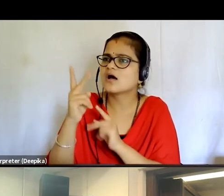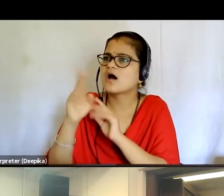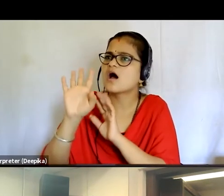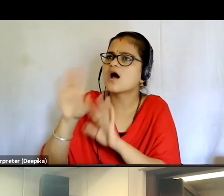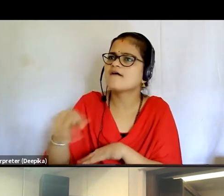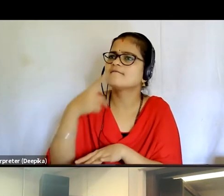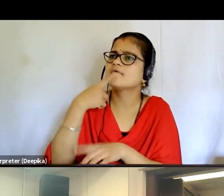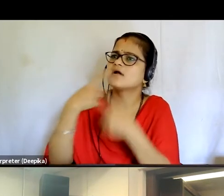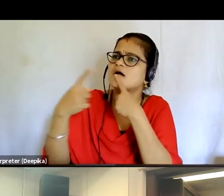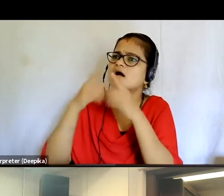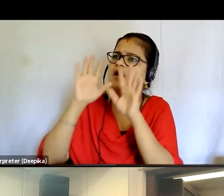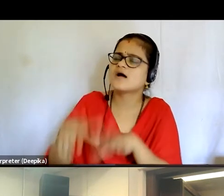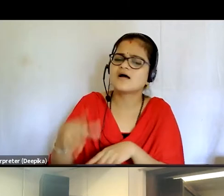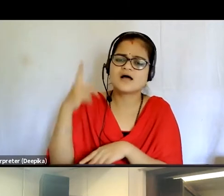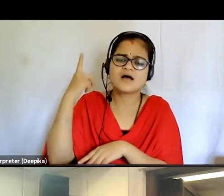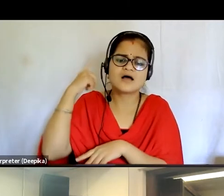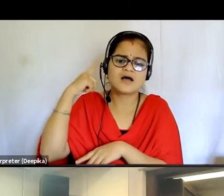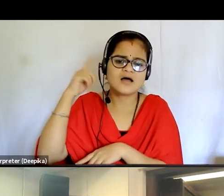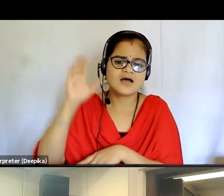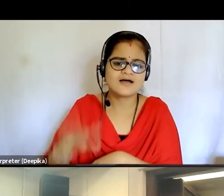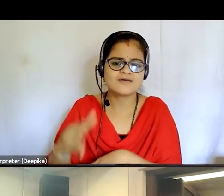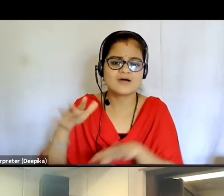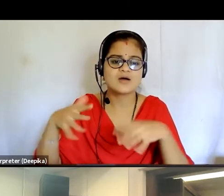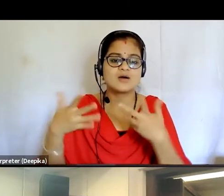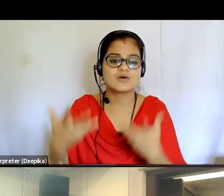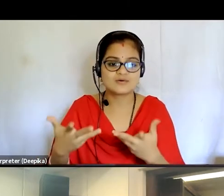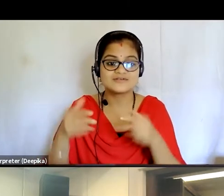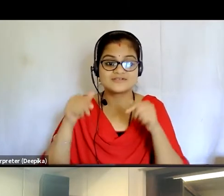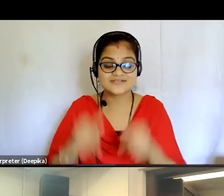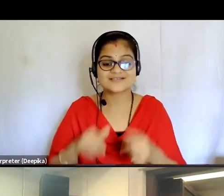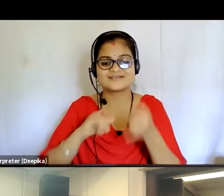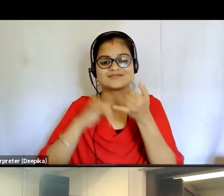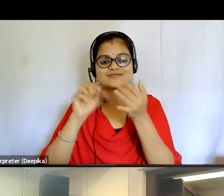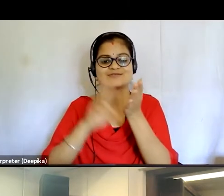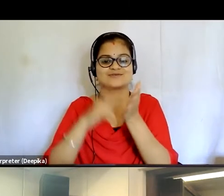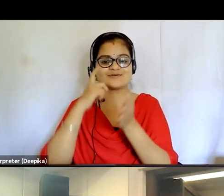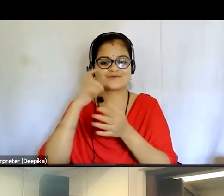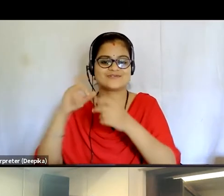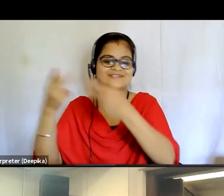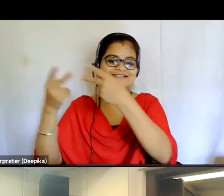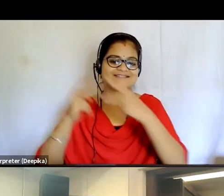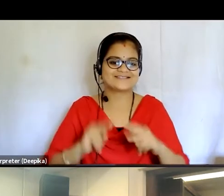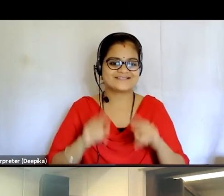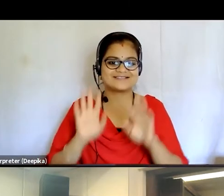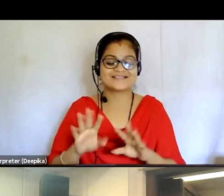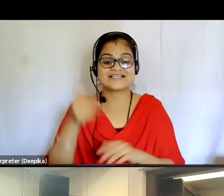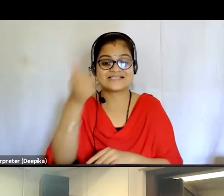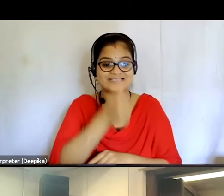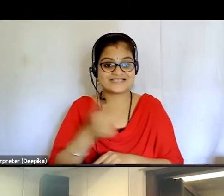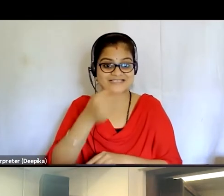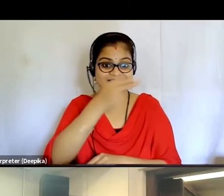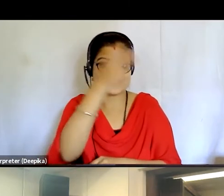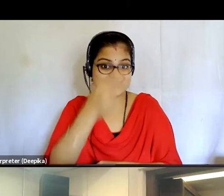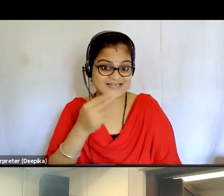And so together with Brand Music, we worked on a sonic interpretation of six artworks that